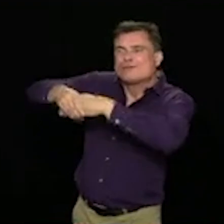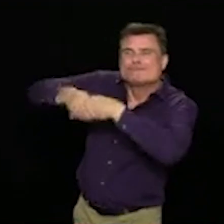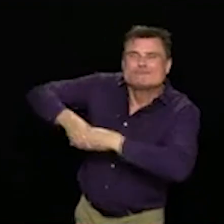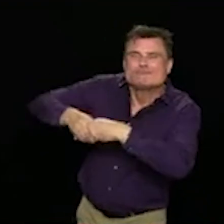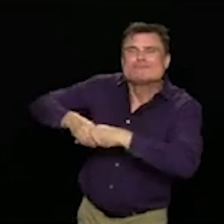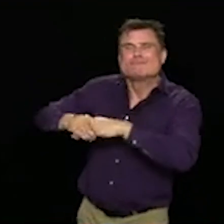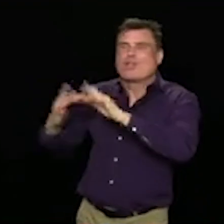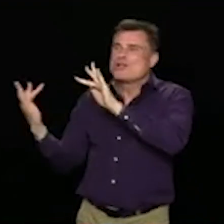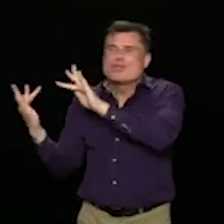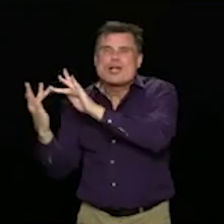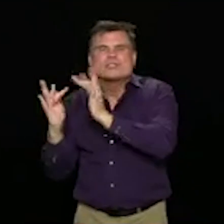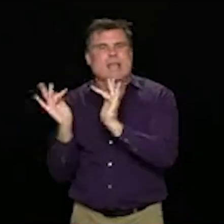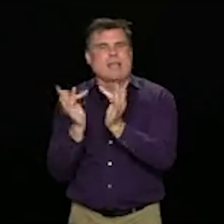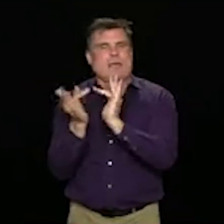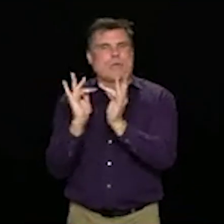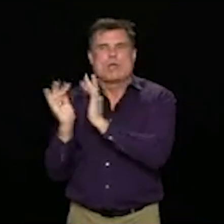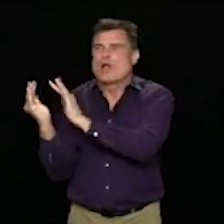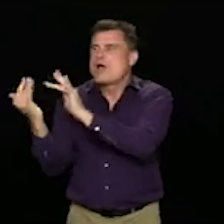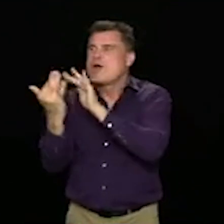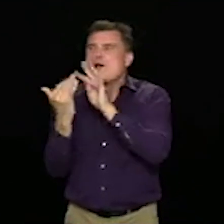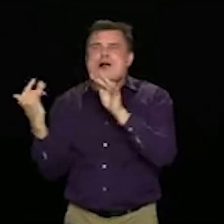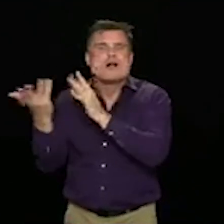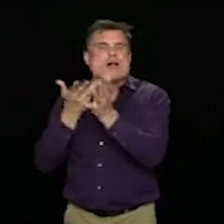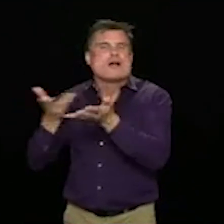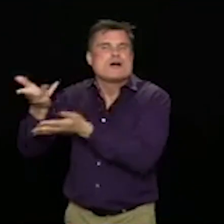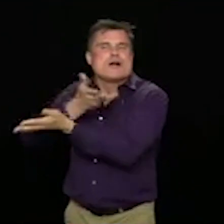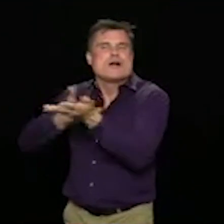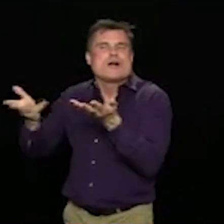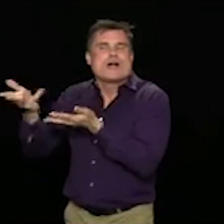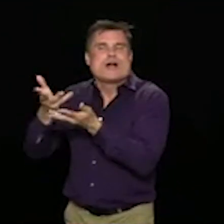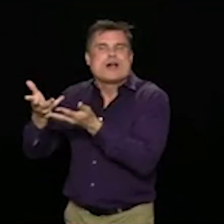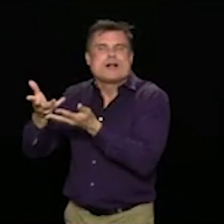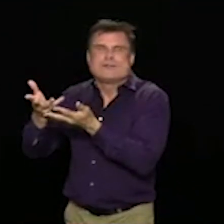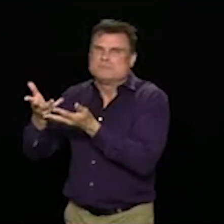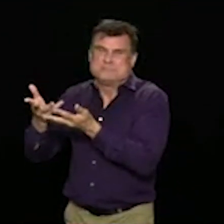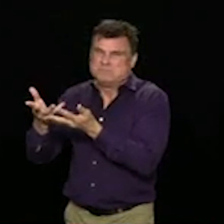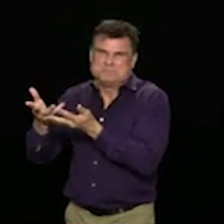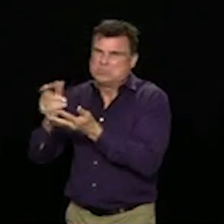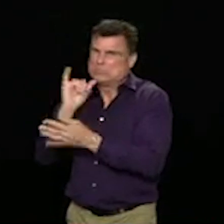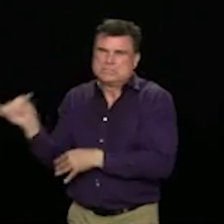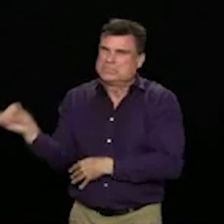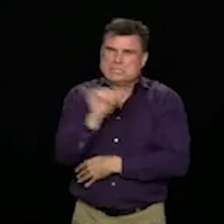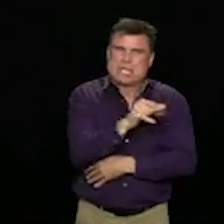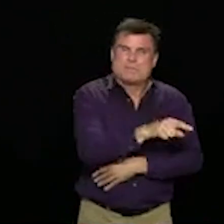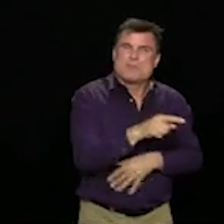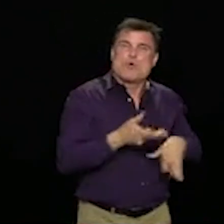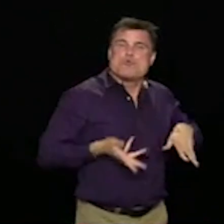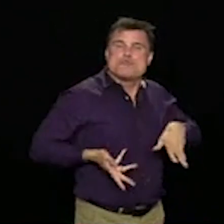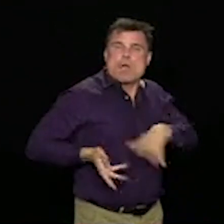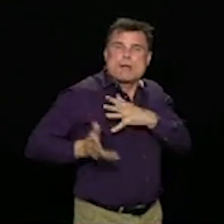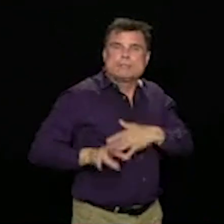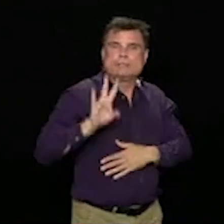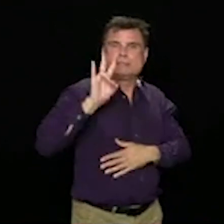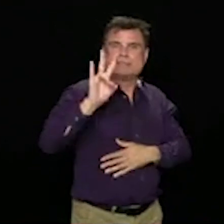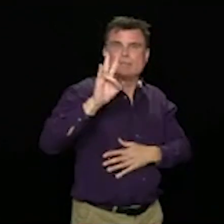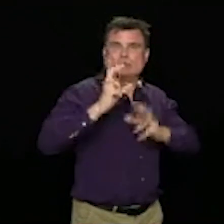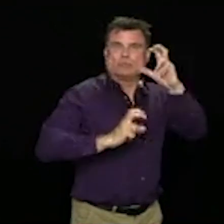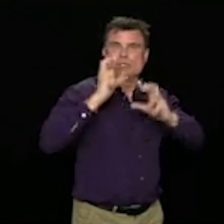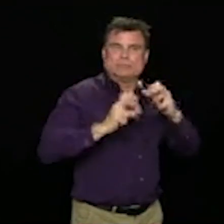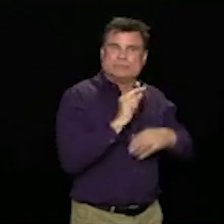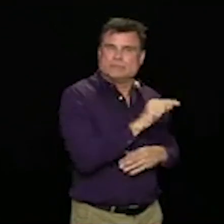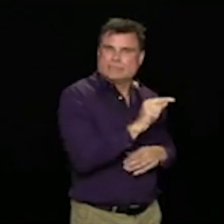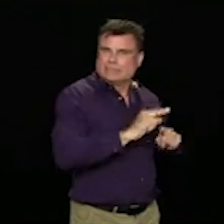was a time frame when we didn't have prohibitions on people gathering in numbers, but it certainly was something that sparked